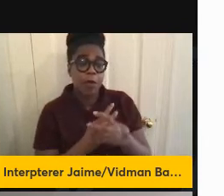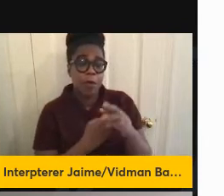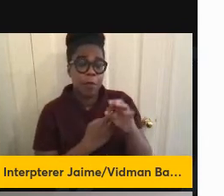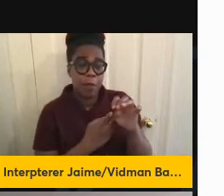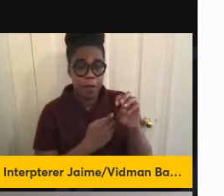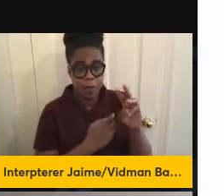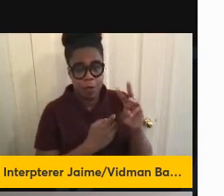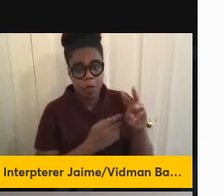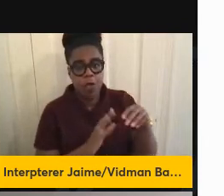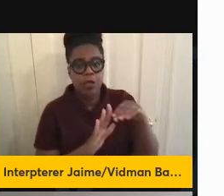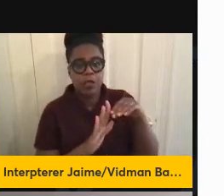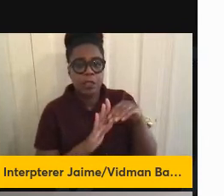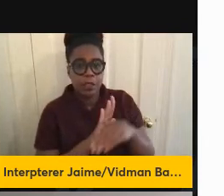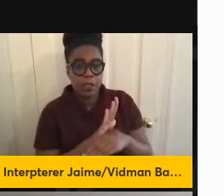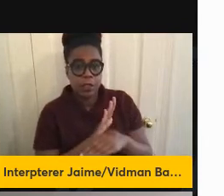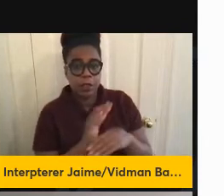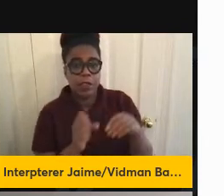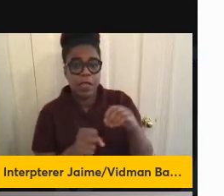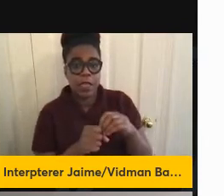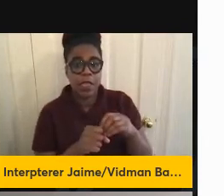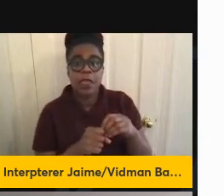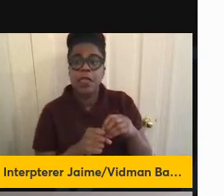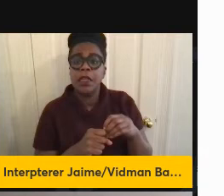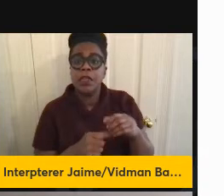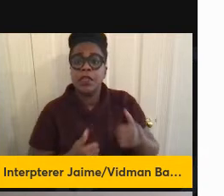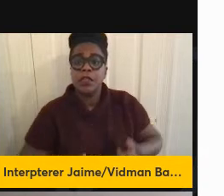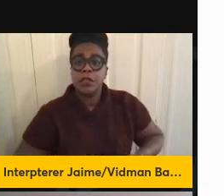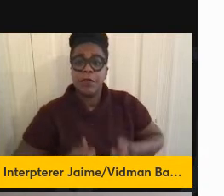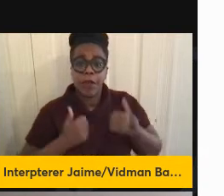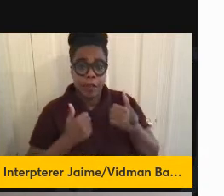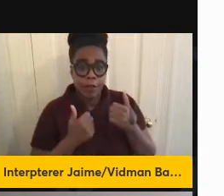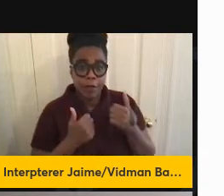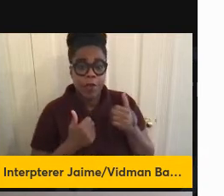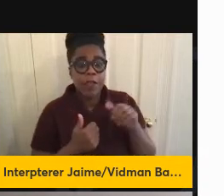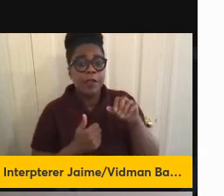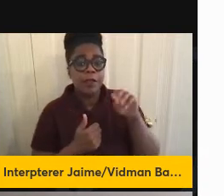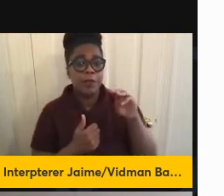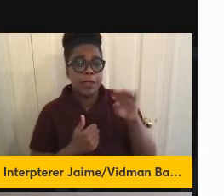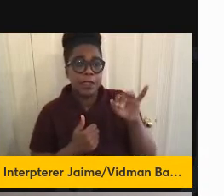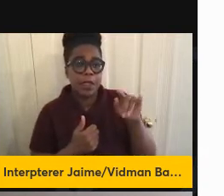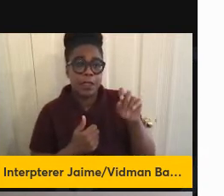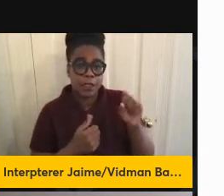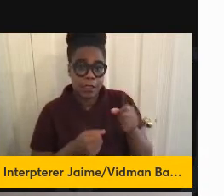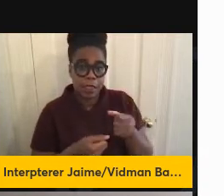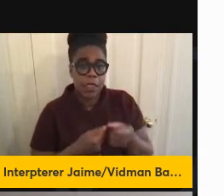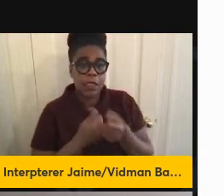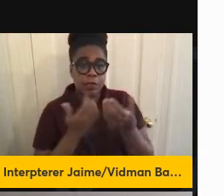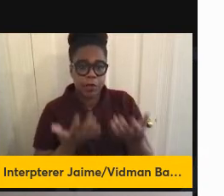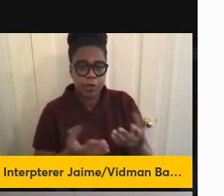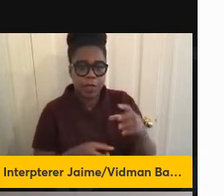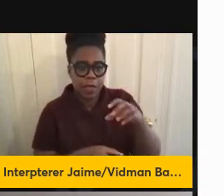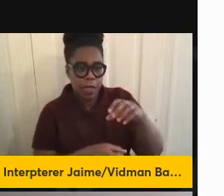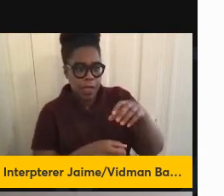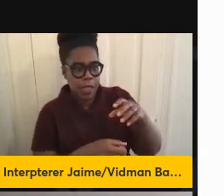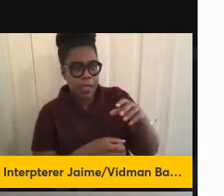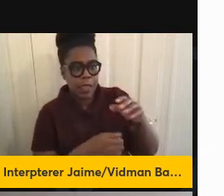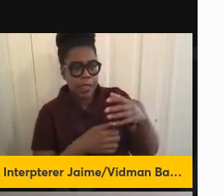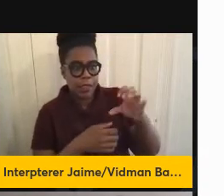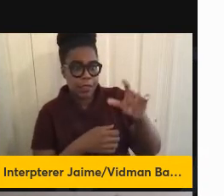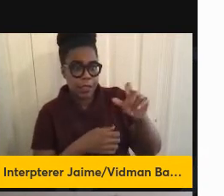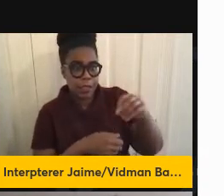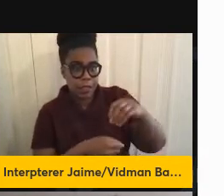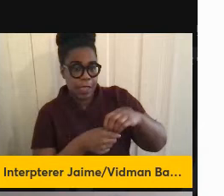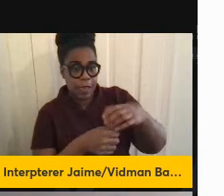decrease in pro-survival factor BCL2 expression, especially when those cells are in the blood. So